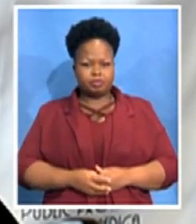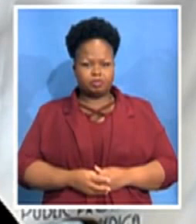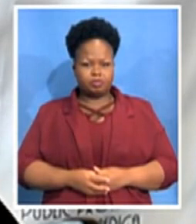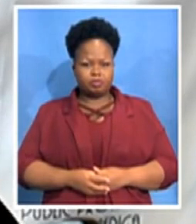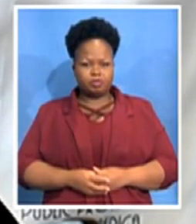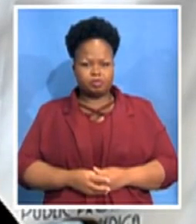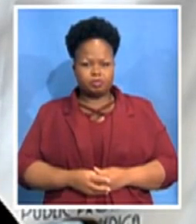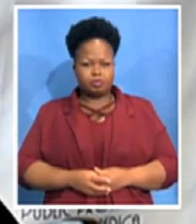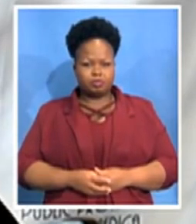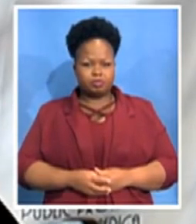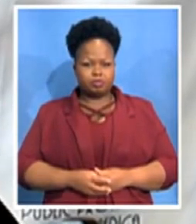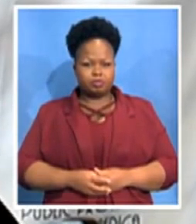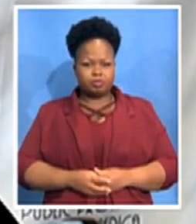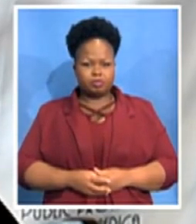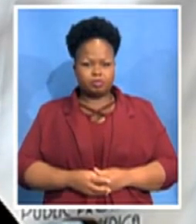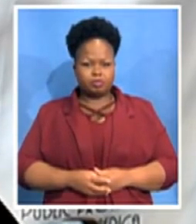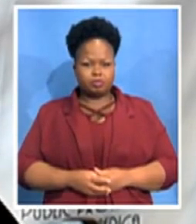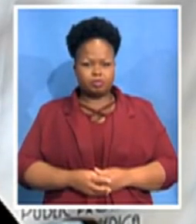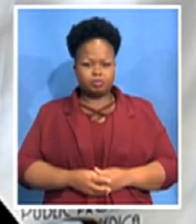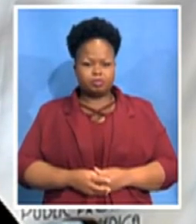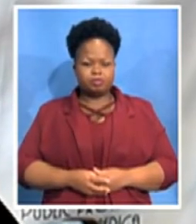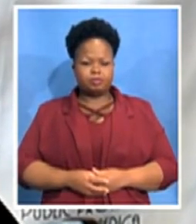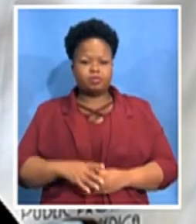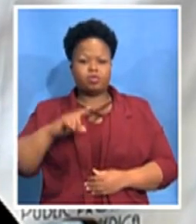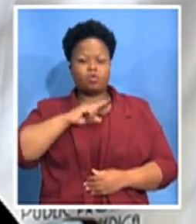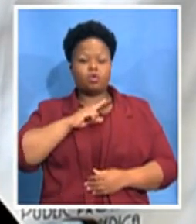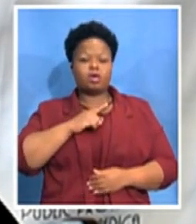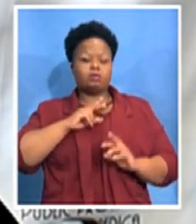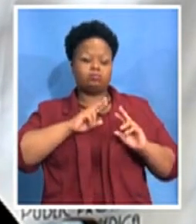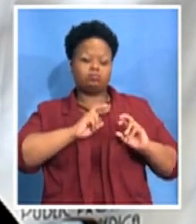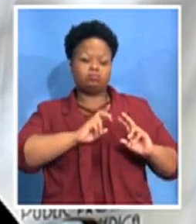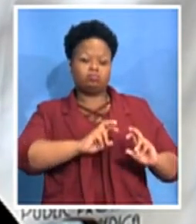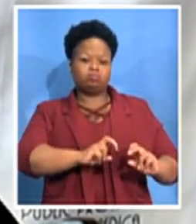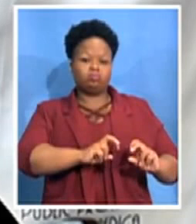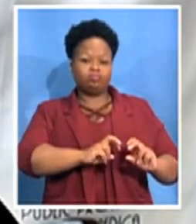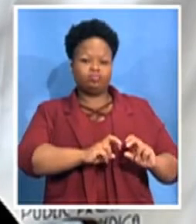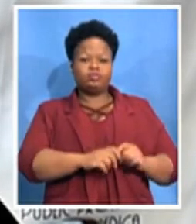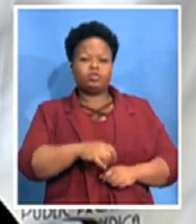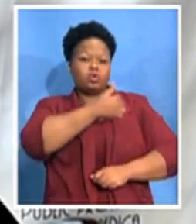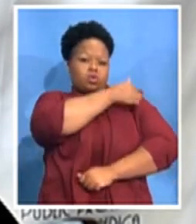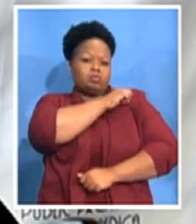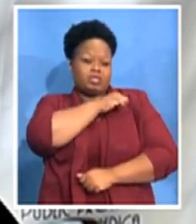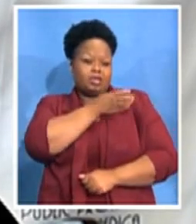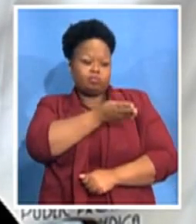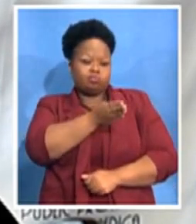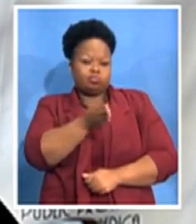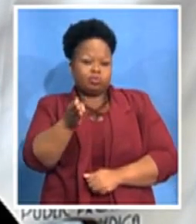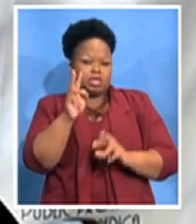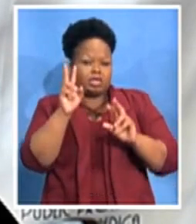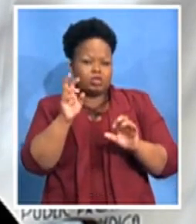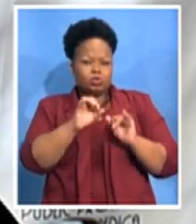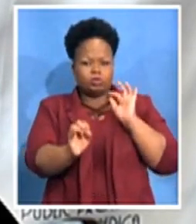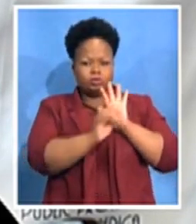Further, to identify common cause issues at the various hospitals and to request implementation